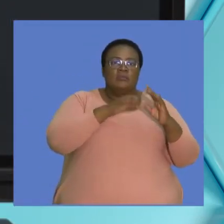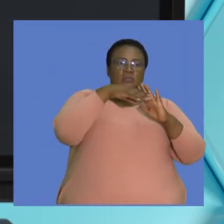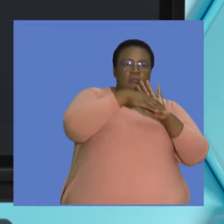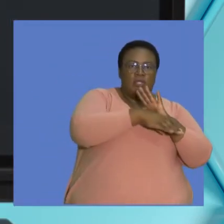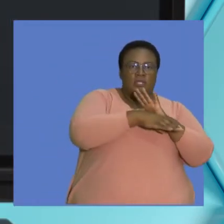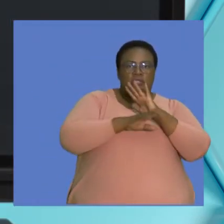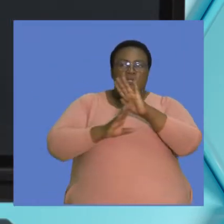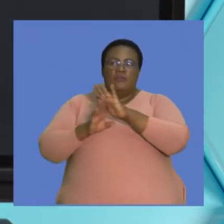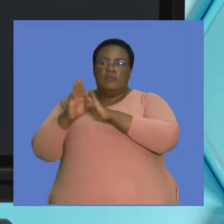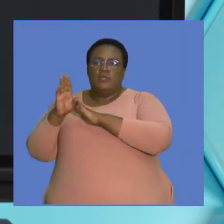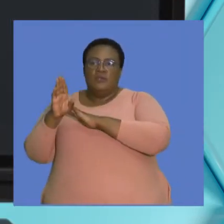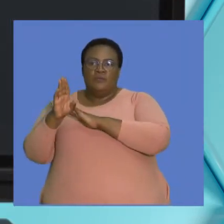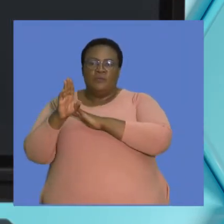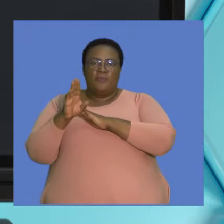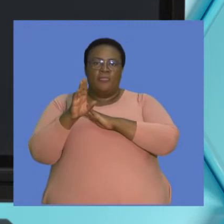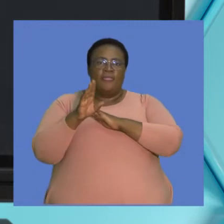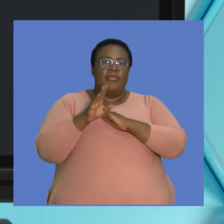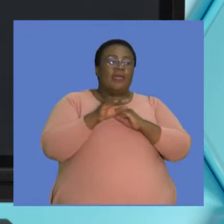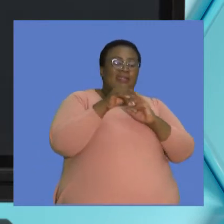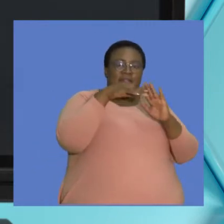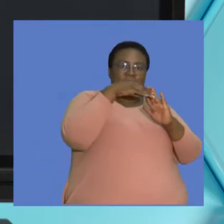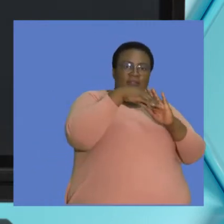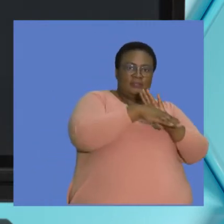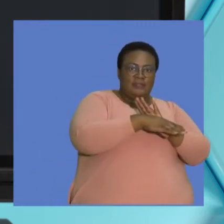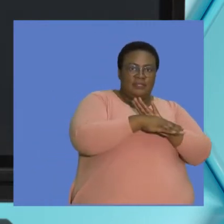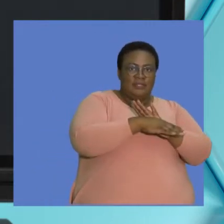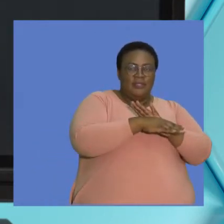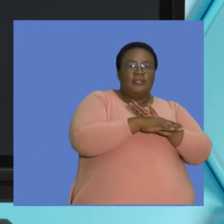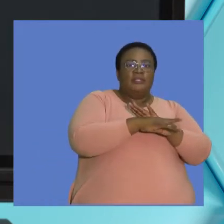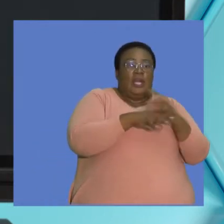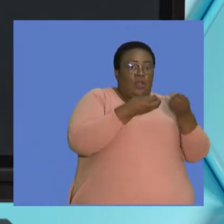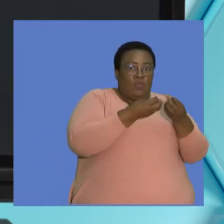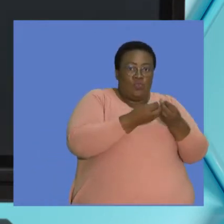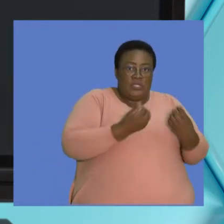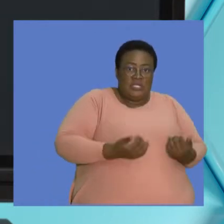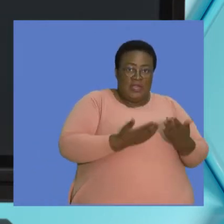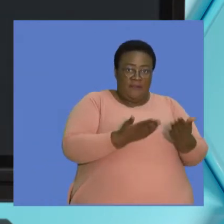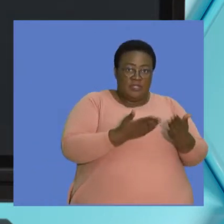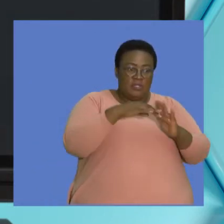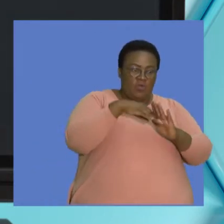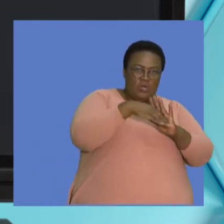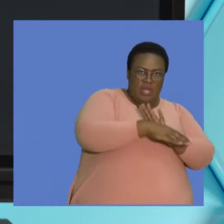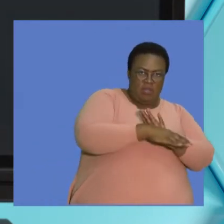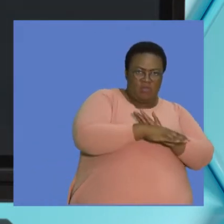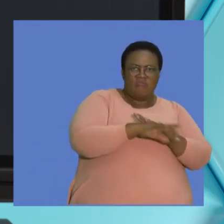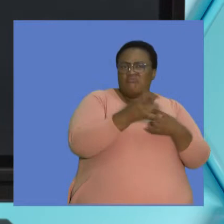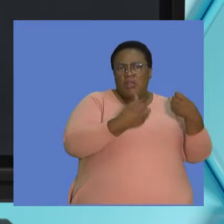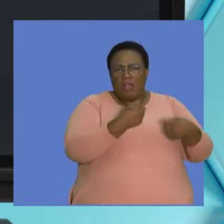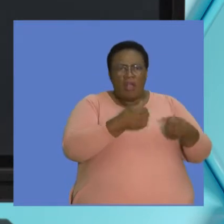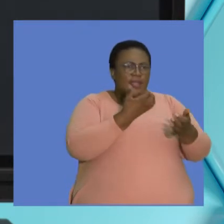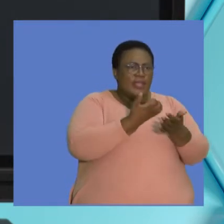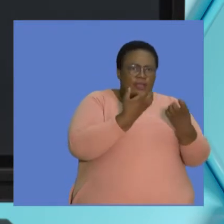and inflation, right? Depreciation will be the rate at which the goods and services are going down,